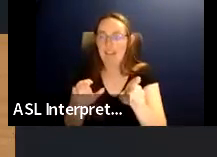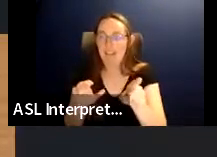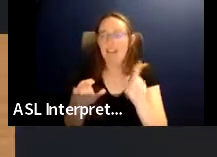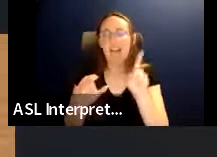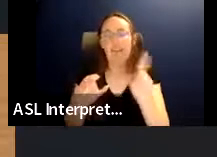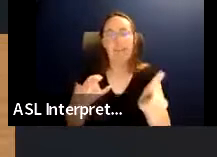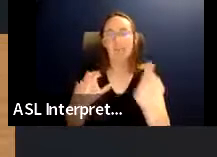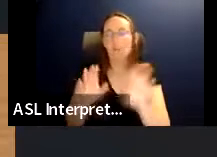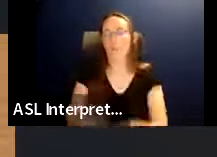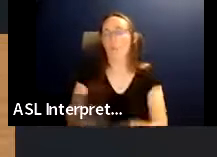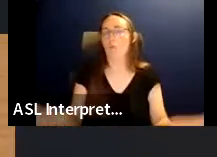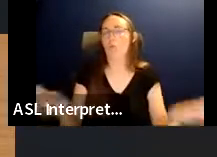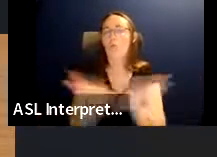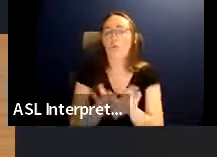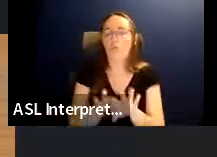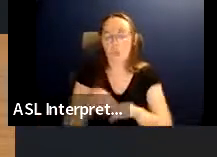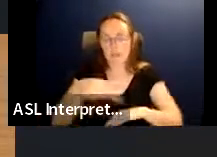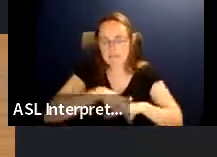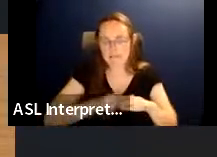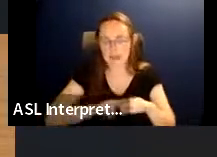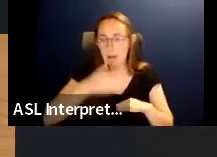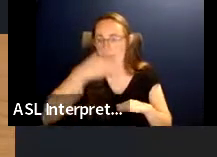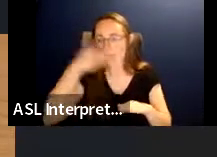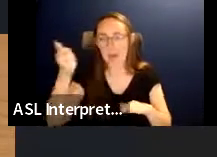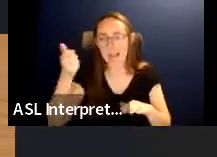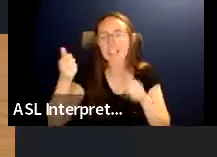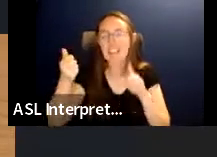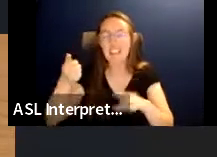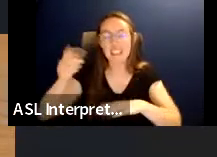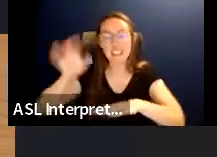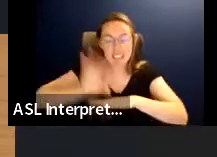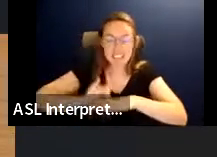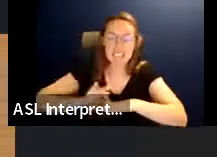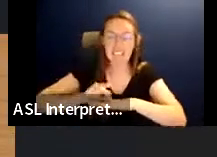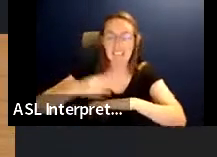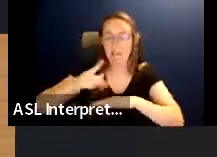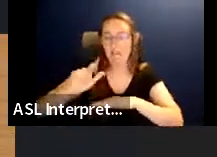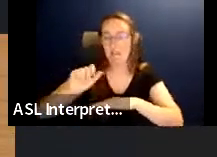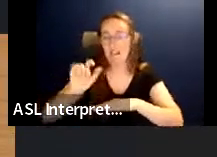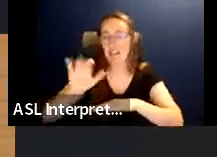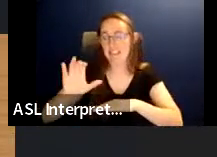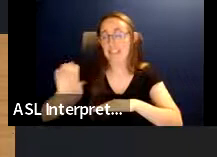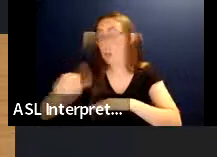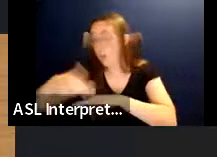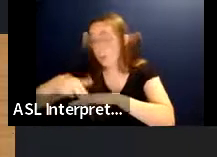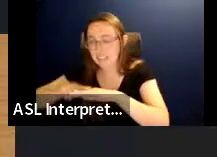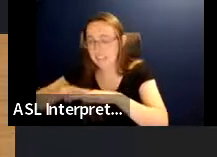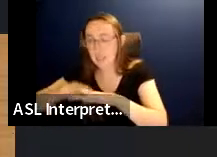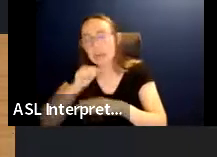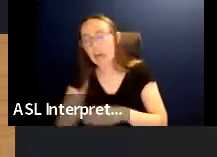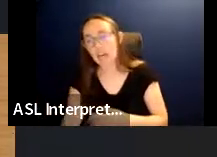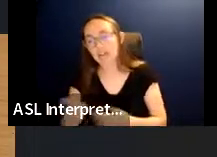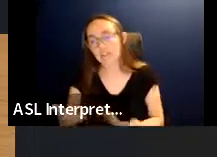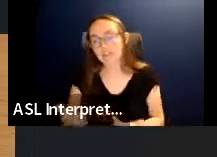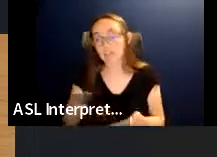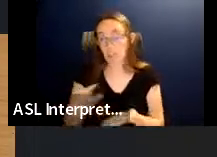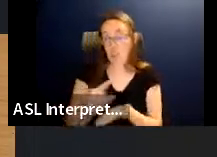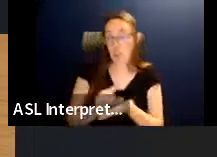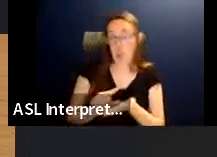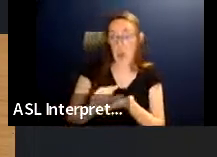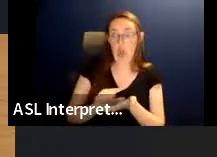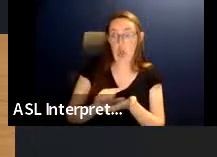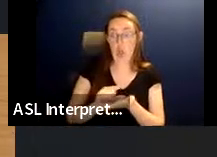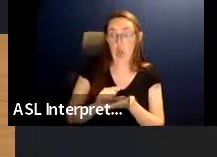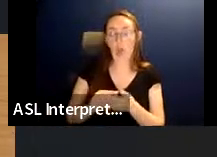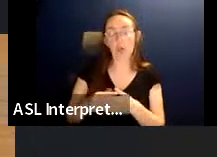together. It's one of the few tapes that stick to plastics. And that's the other reason I don't like using glue with corrugated plastic,